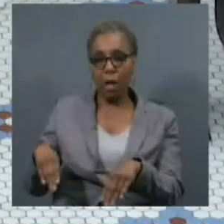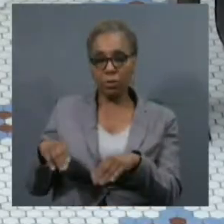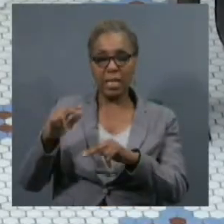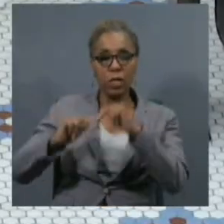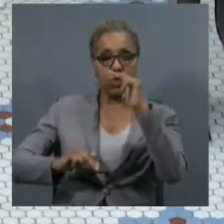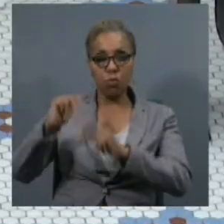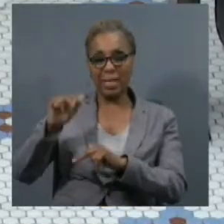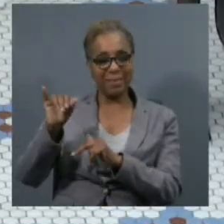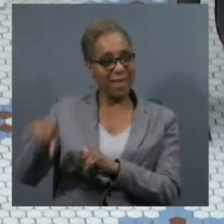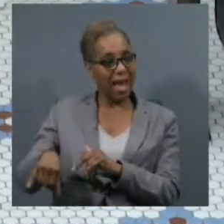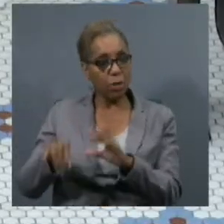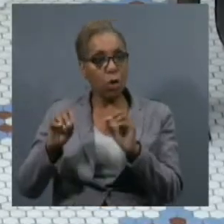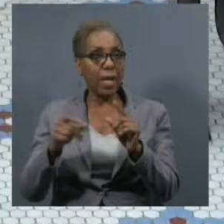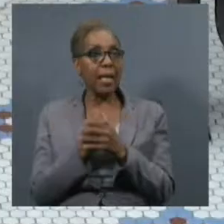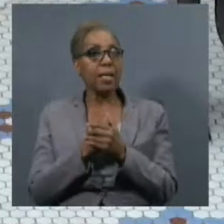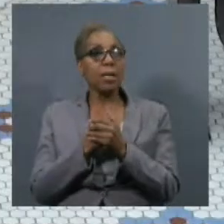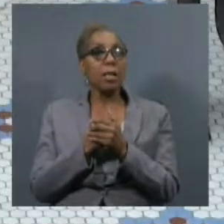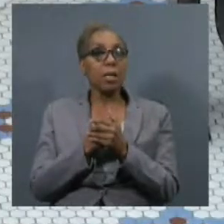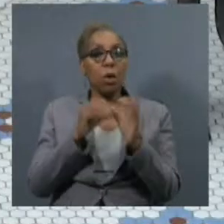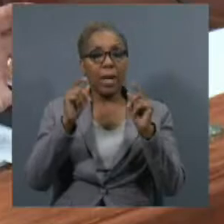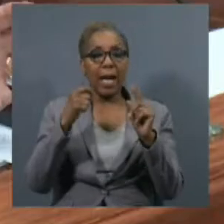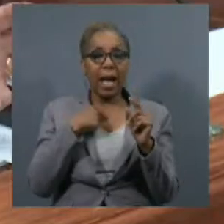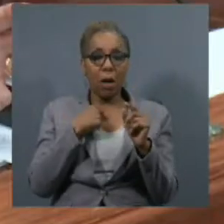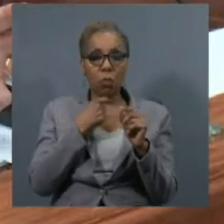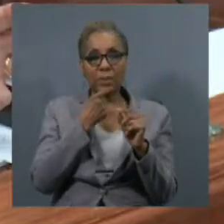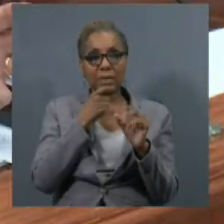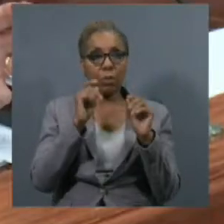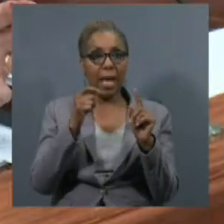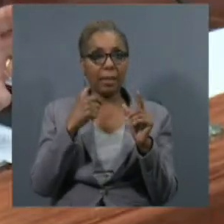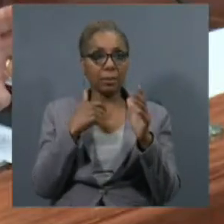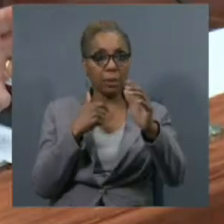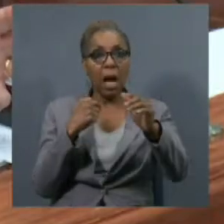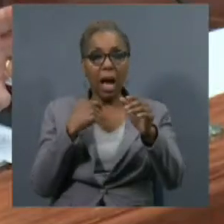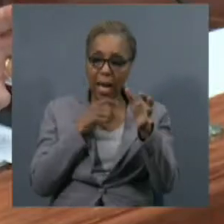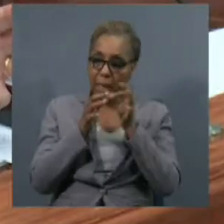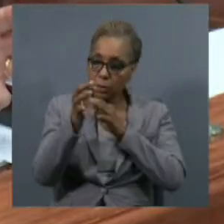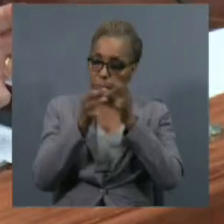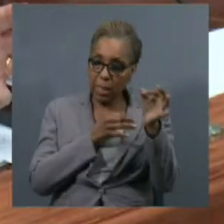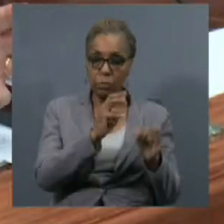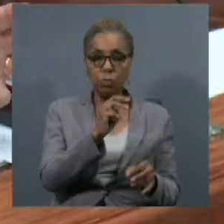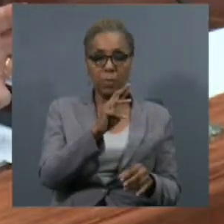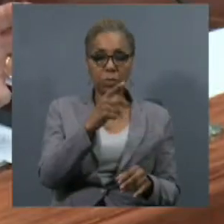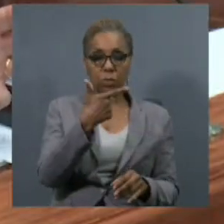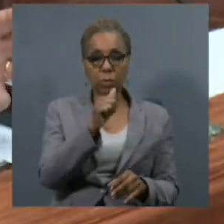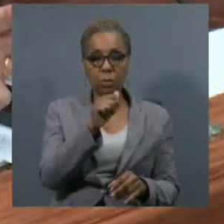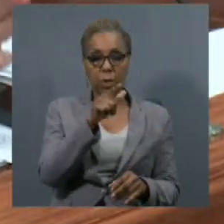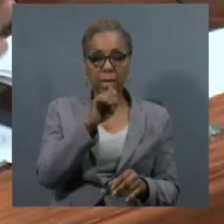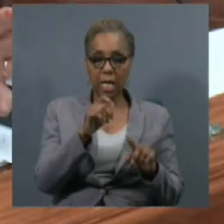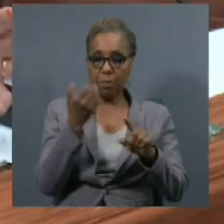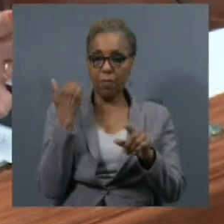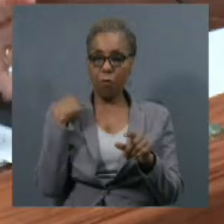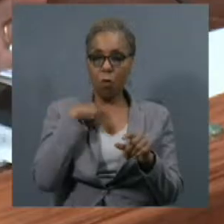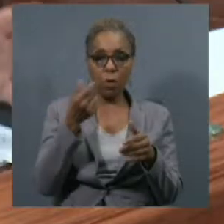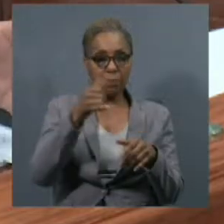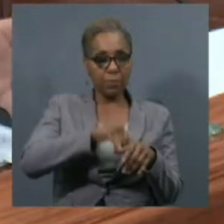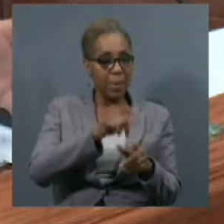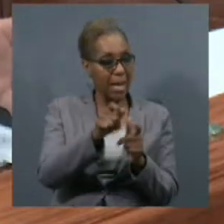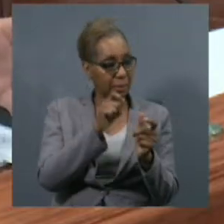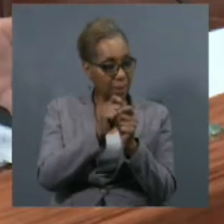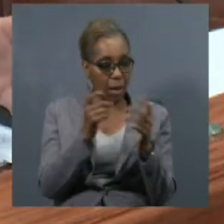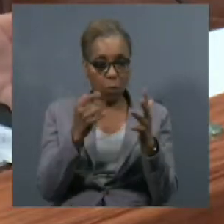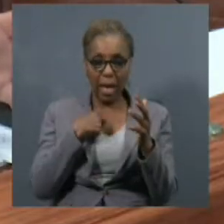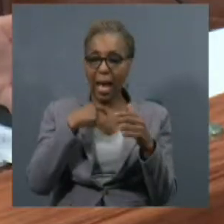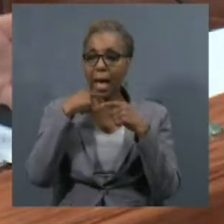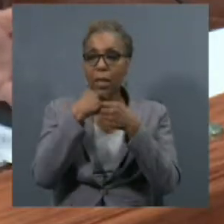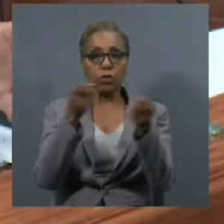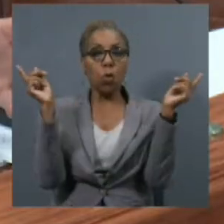not going to disagree with you, but I will say that I outlined to Mr. Gage before we got off the phone call exactly what I told the